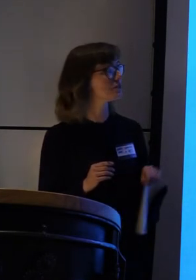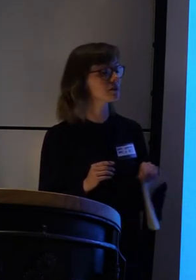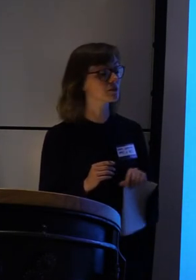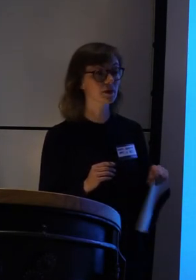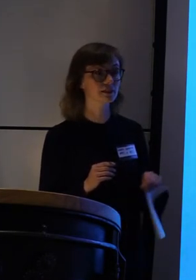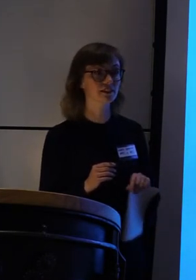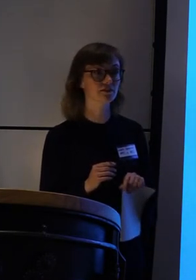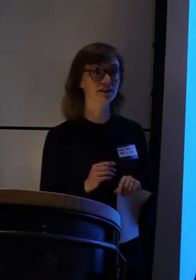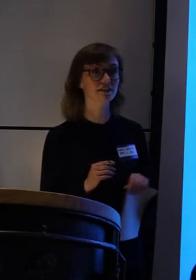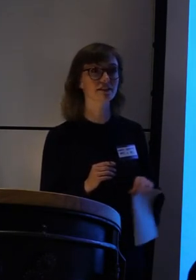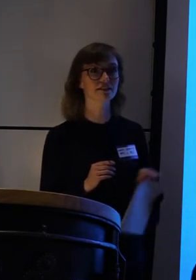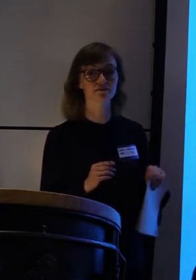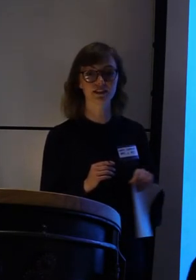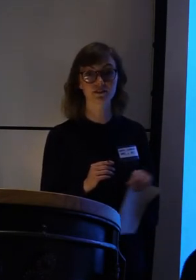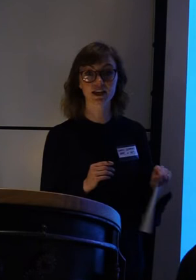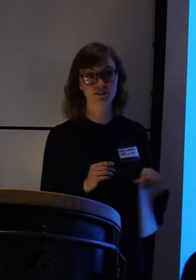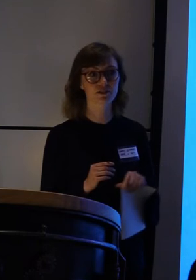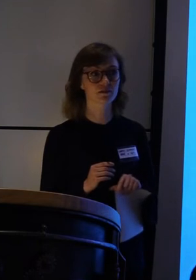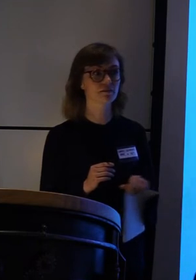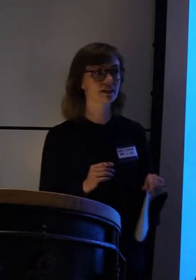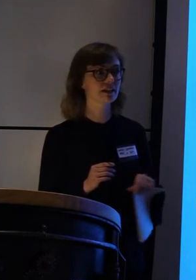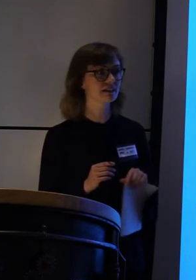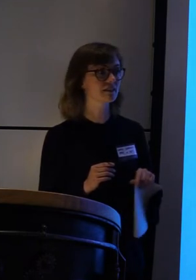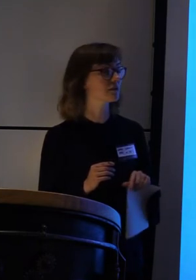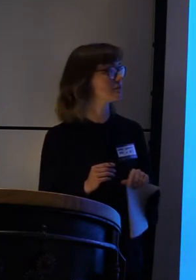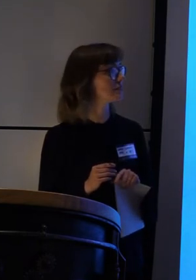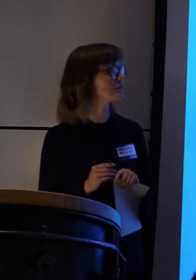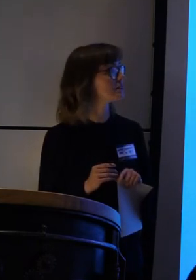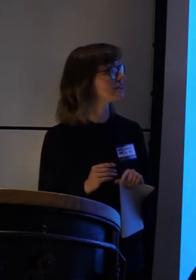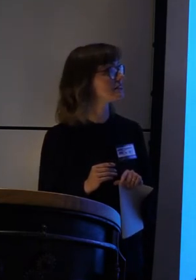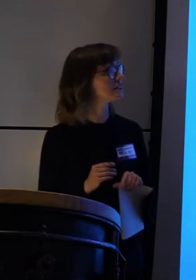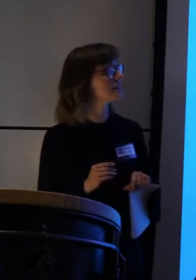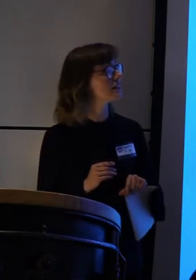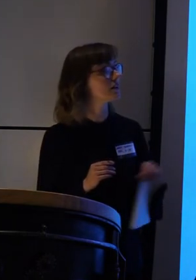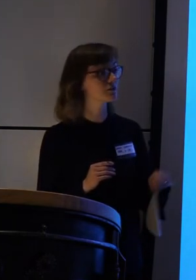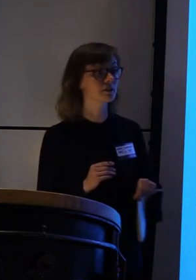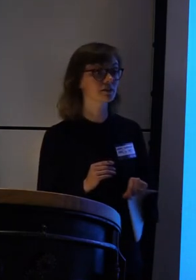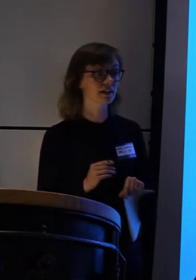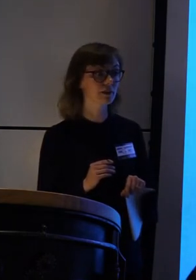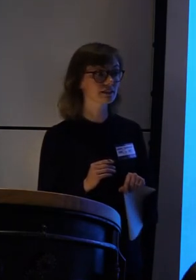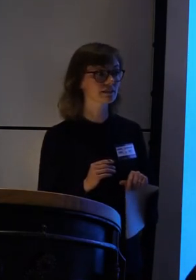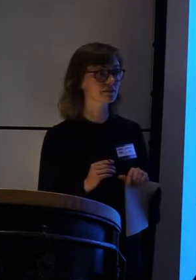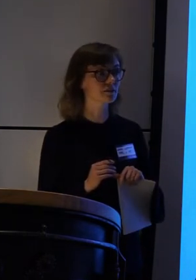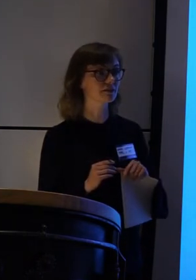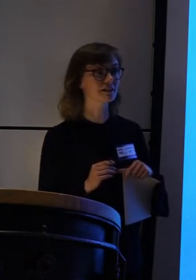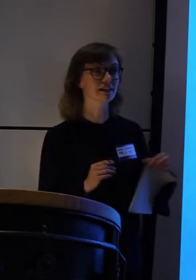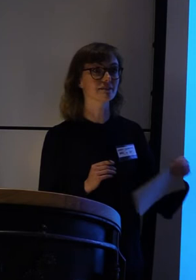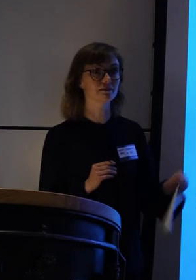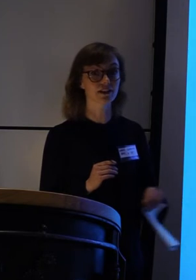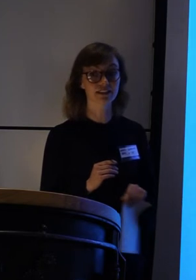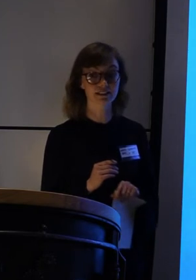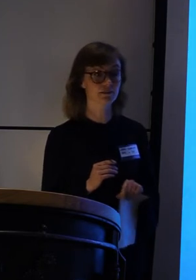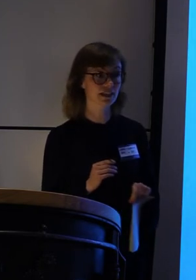Due to the number of properties on the register and the location of some of them, it's not always possible for us to visit all of them on a regular basis, so we